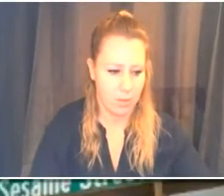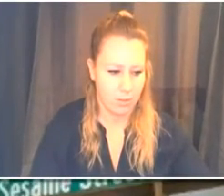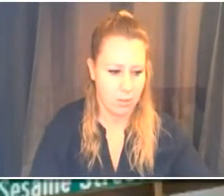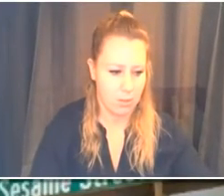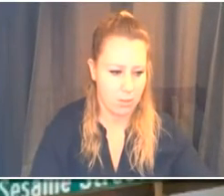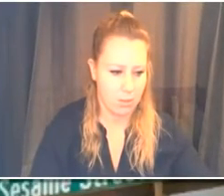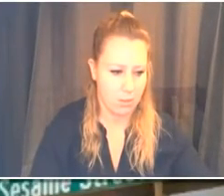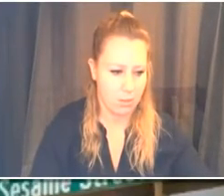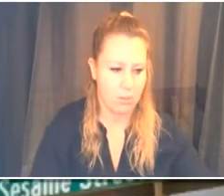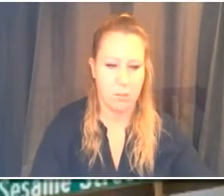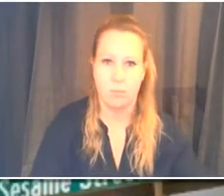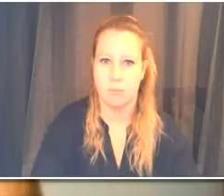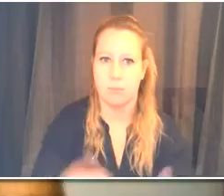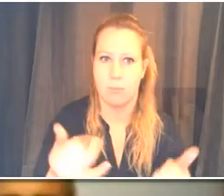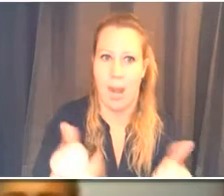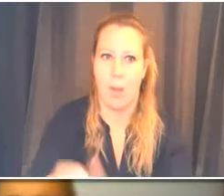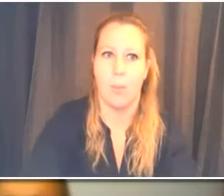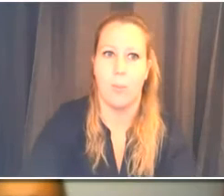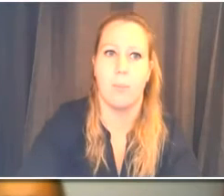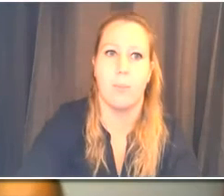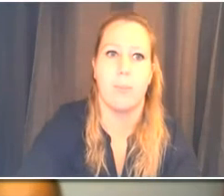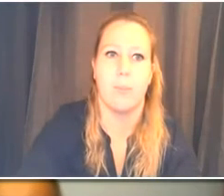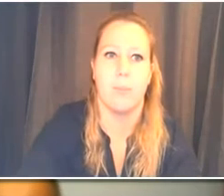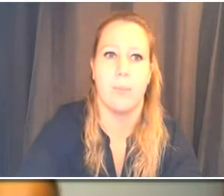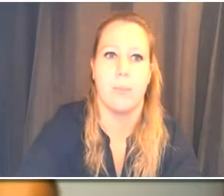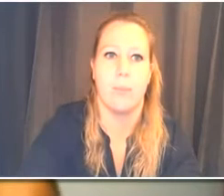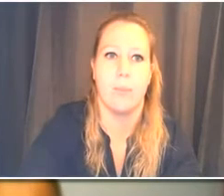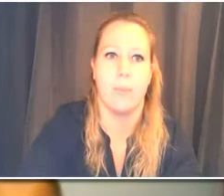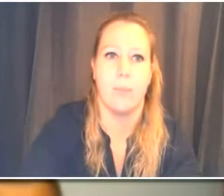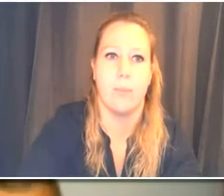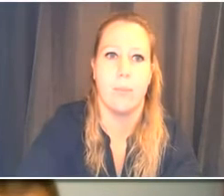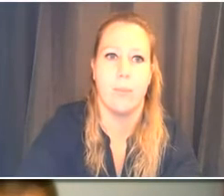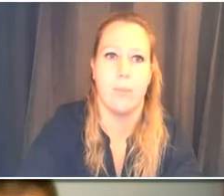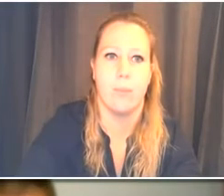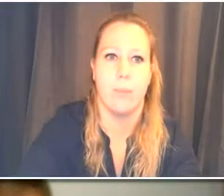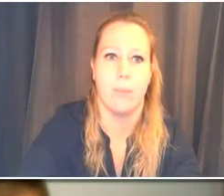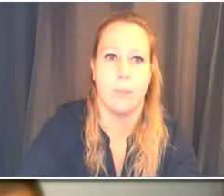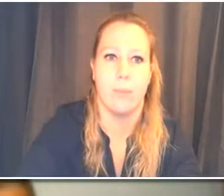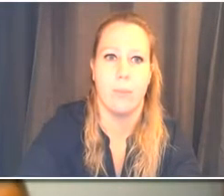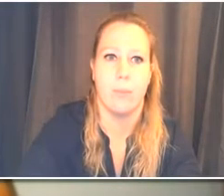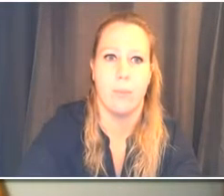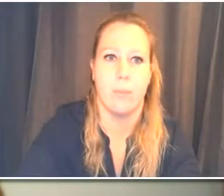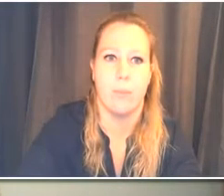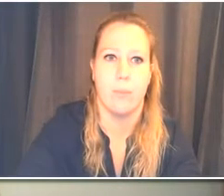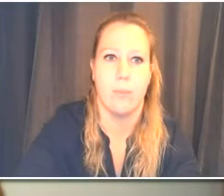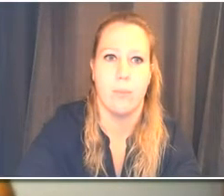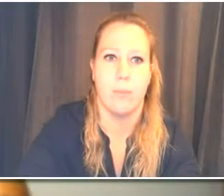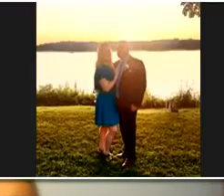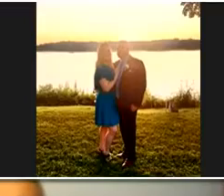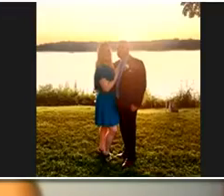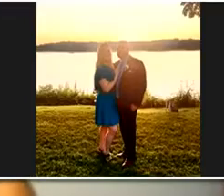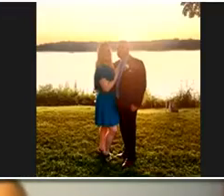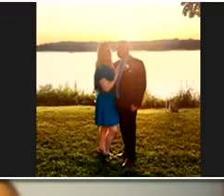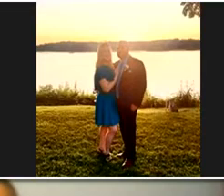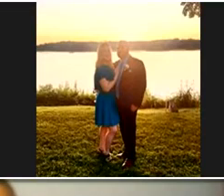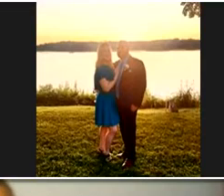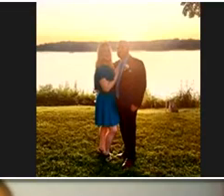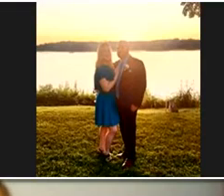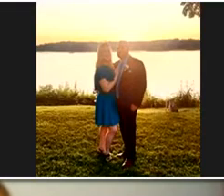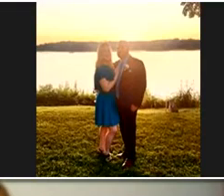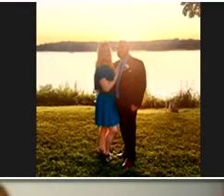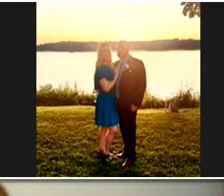member Richards was what's the change now the high propensity victims have